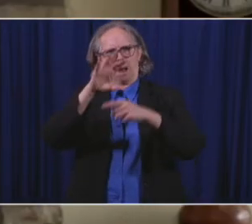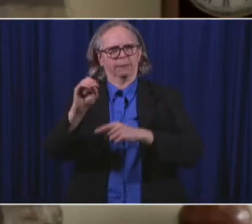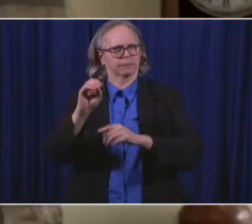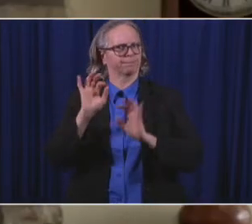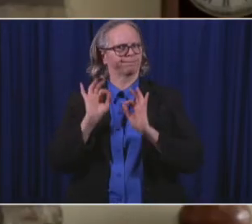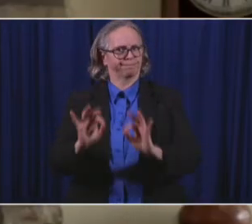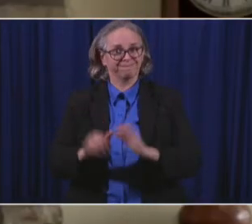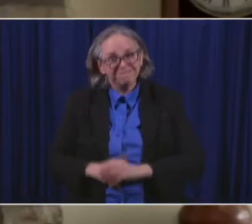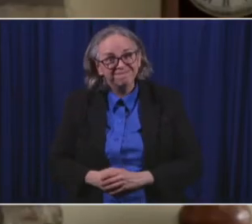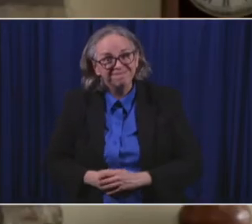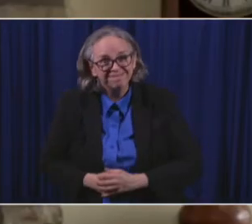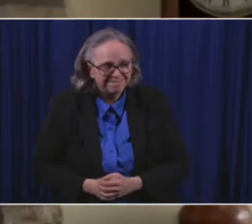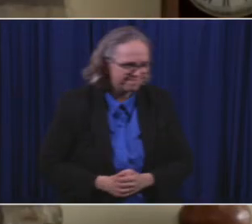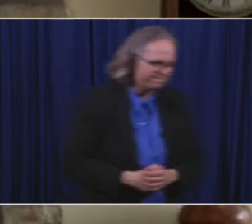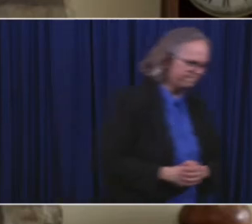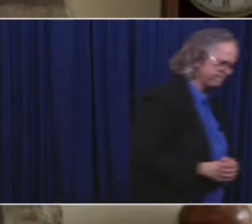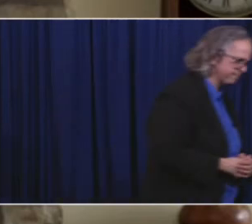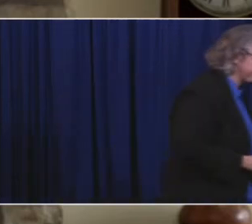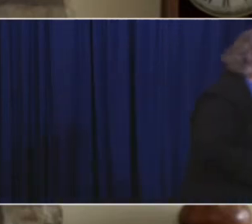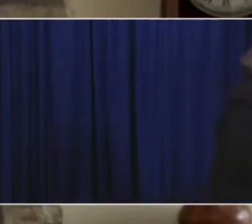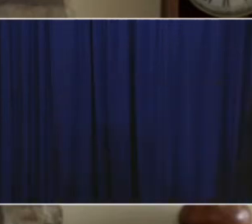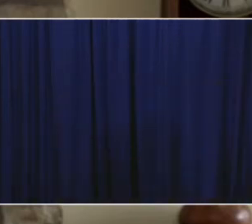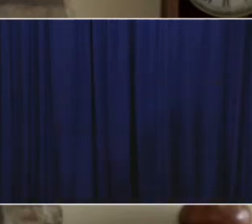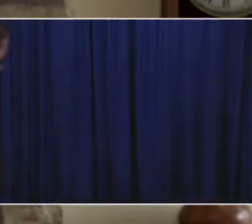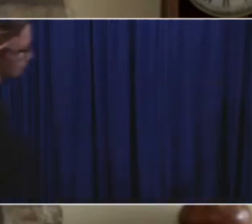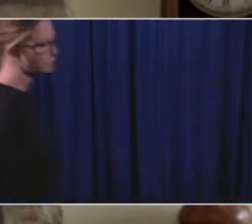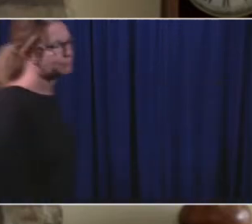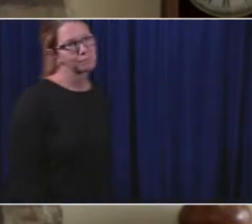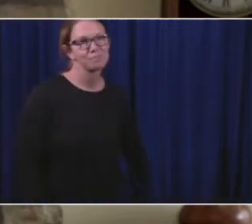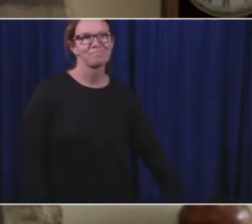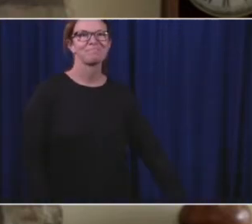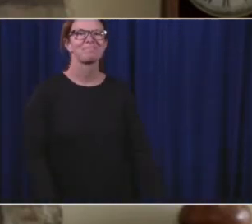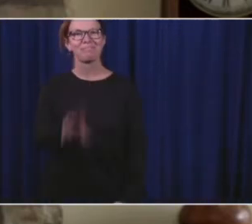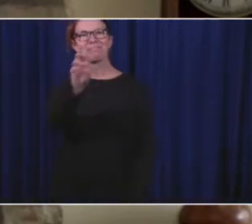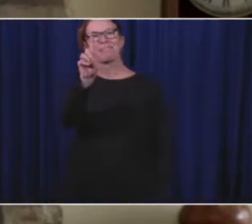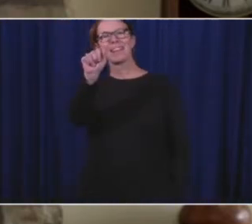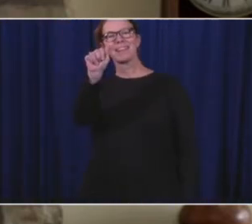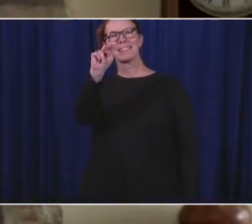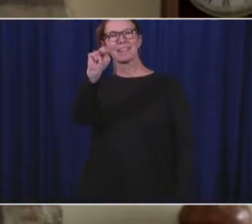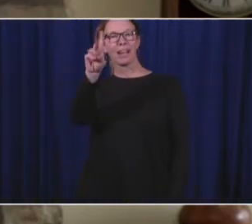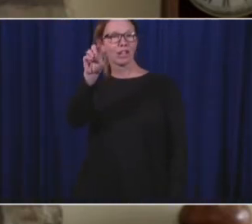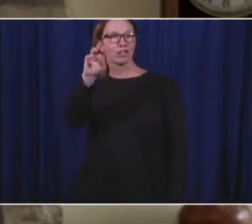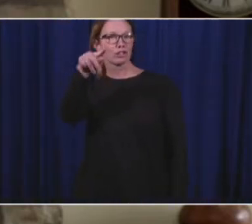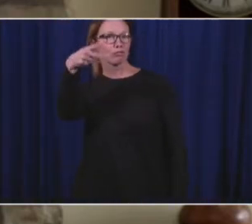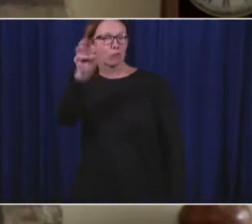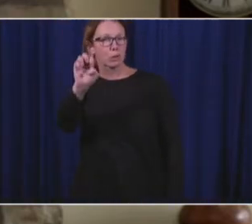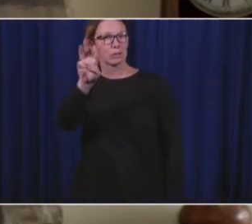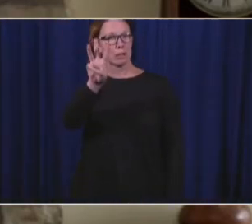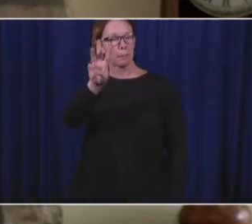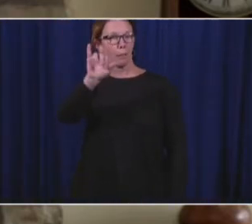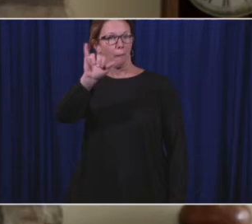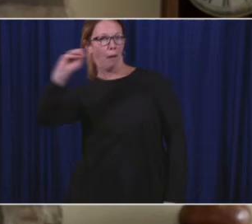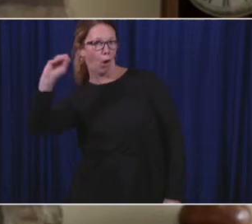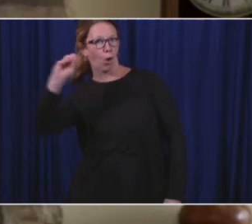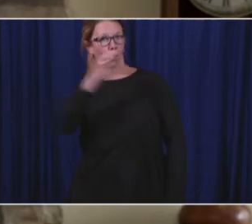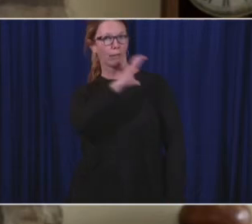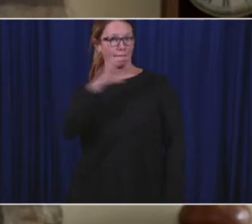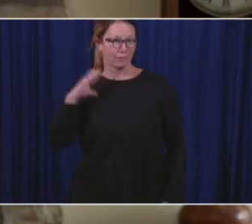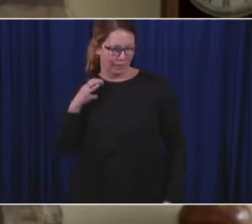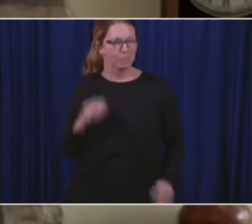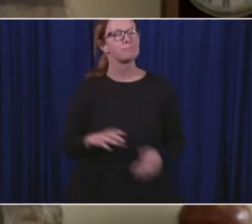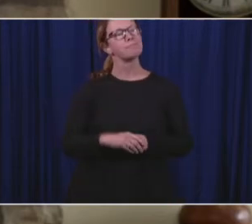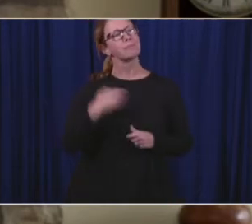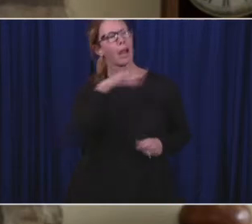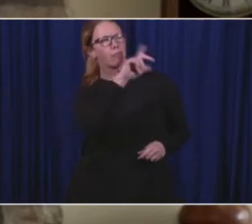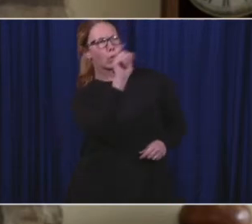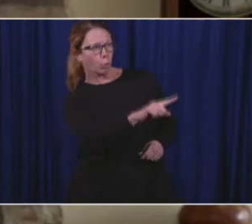Next question is from Dan DeRose at WOIO in Cleveland. Good afternoon, gentlemen. First question for the governor and possibly